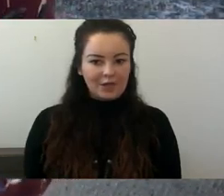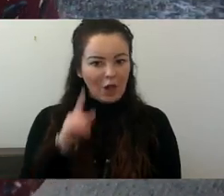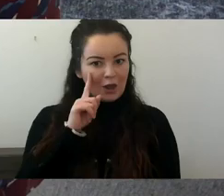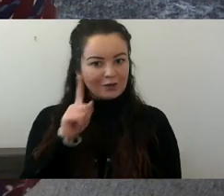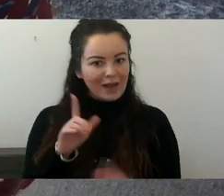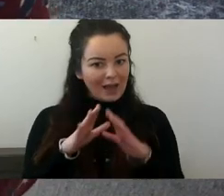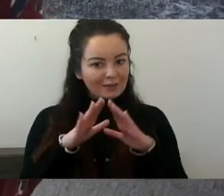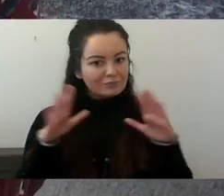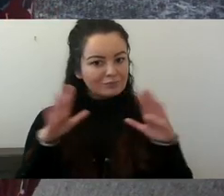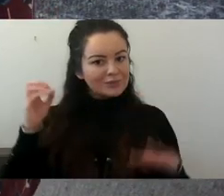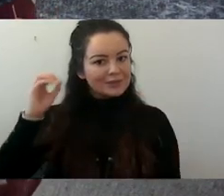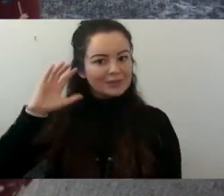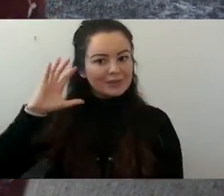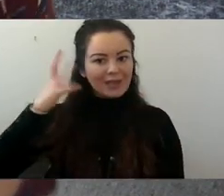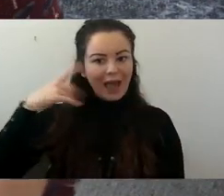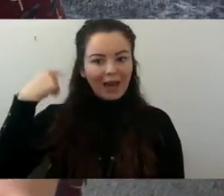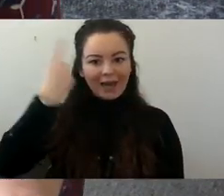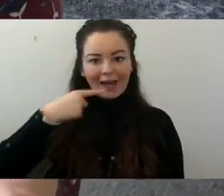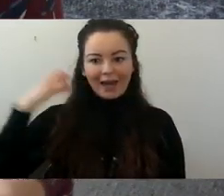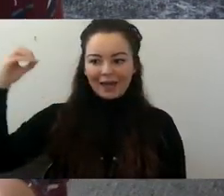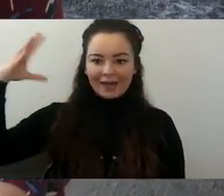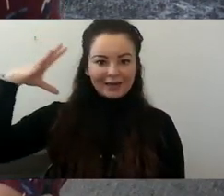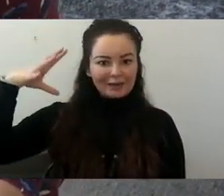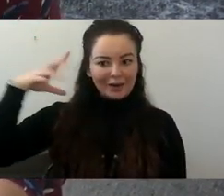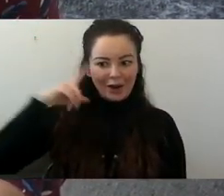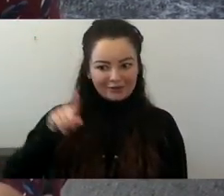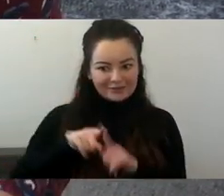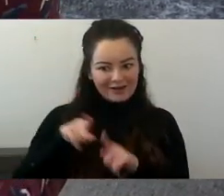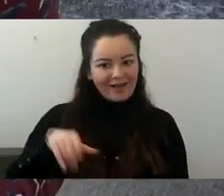A bit like a giant sun, doesn't it?